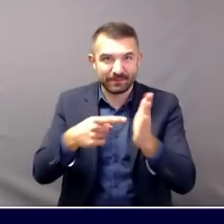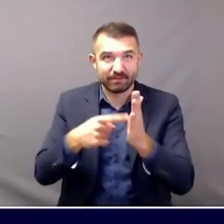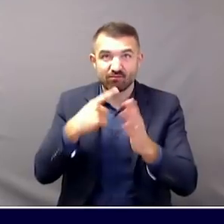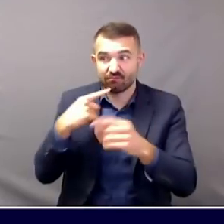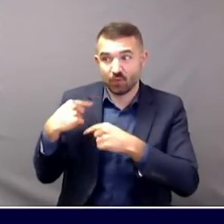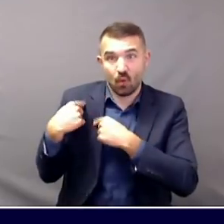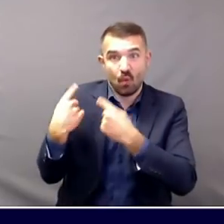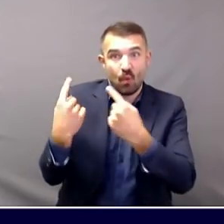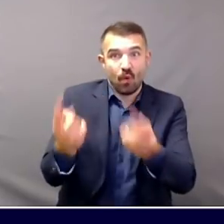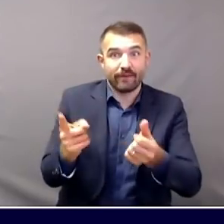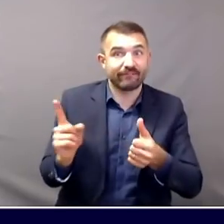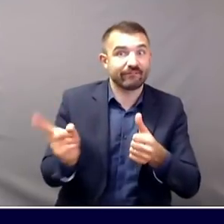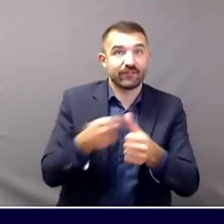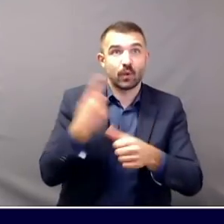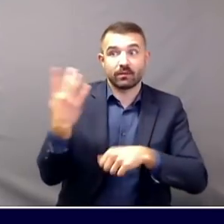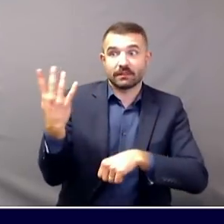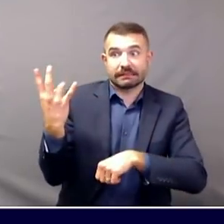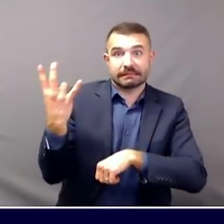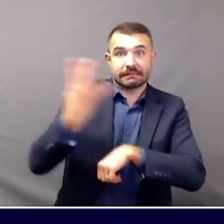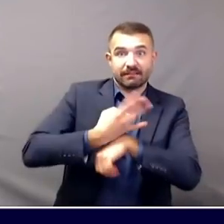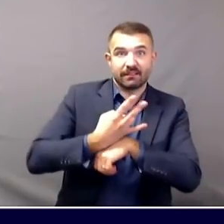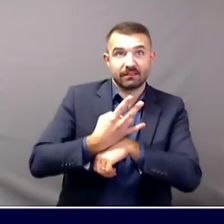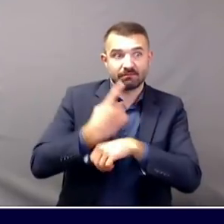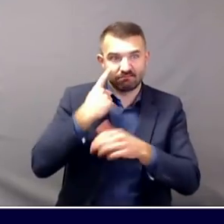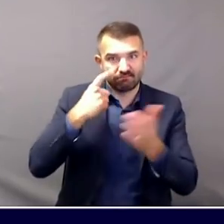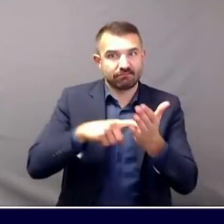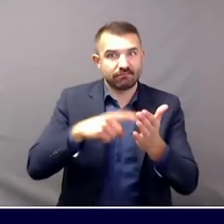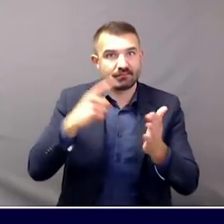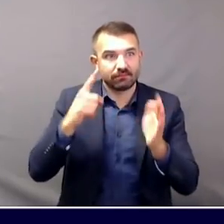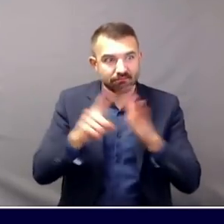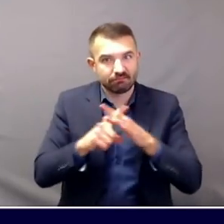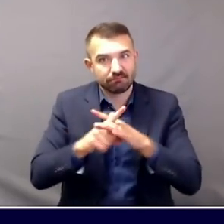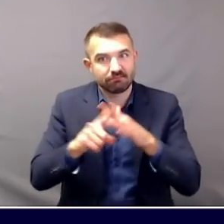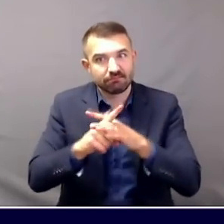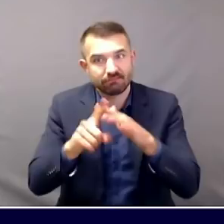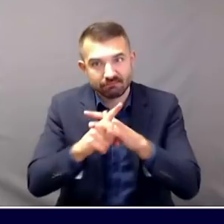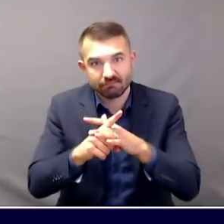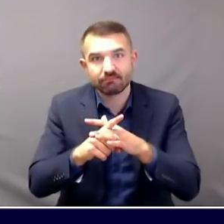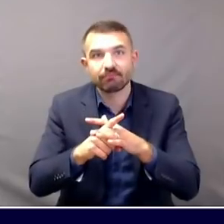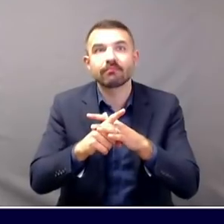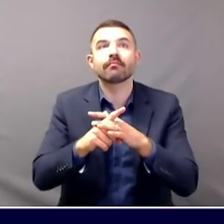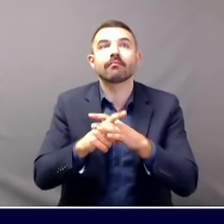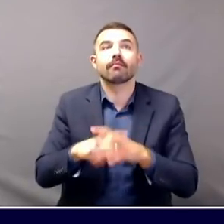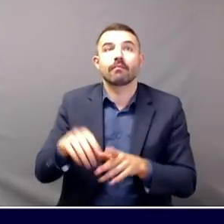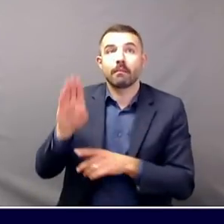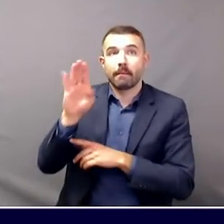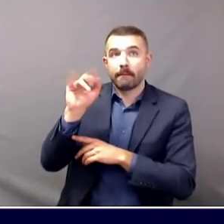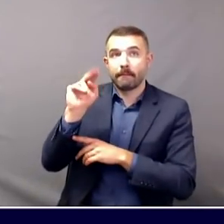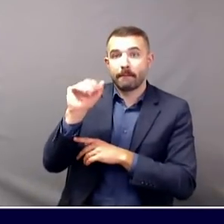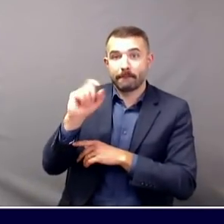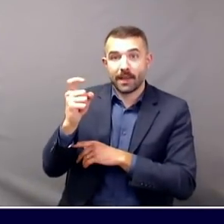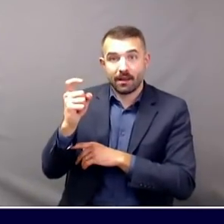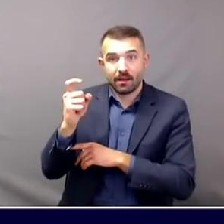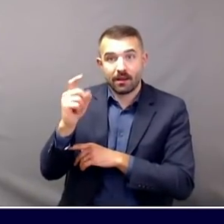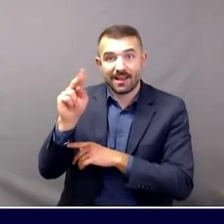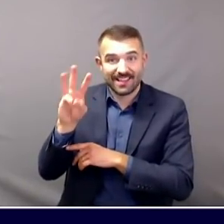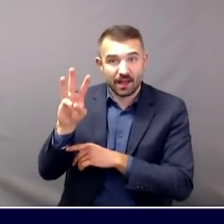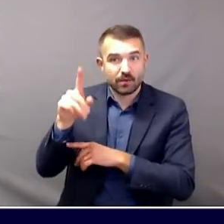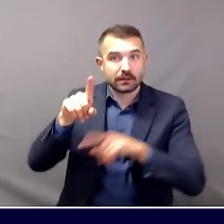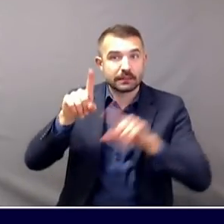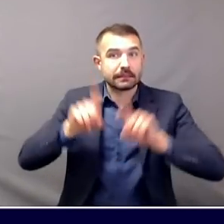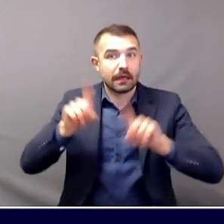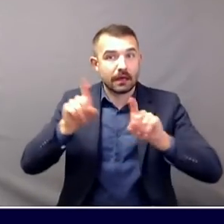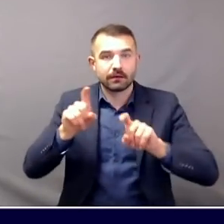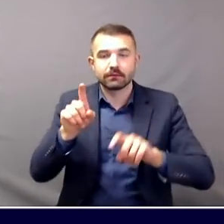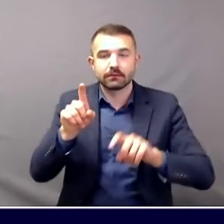symptoms. The Buy Next Now test may also be used in limited circumstances to serially test certain